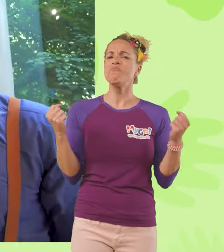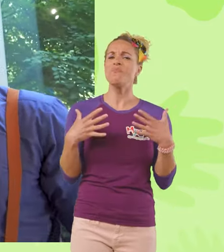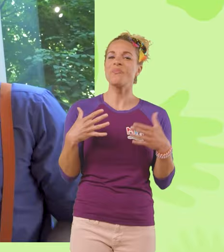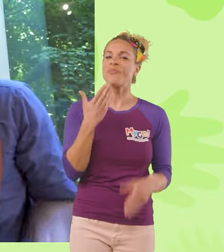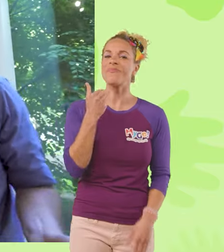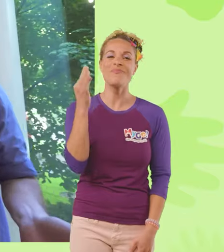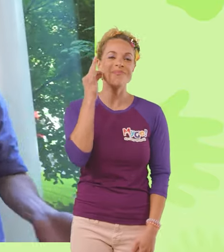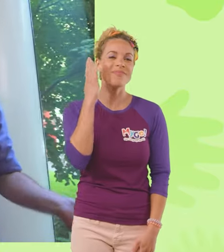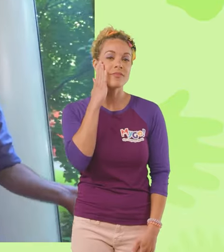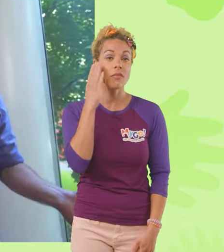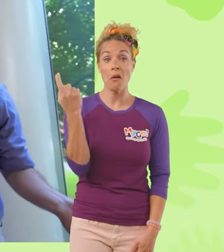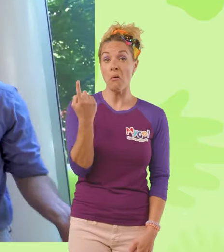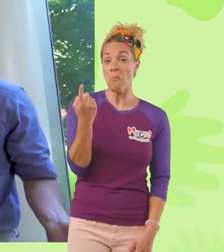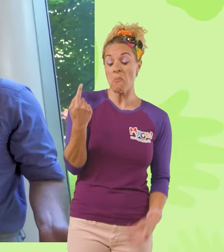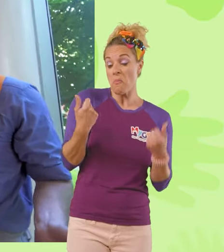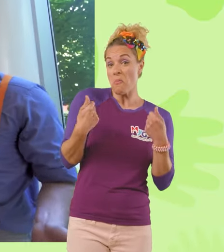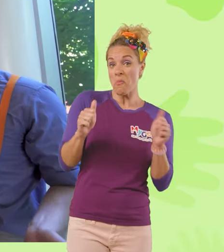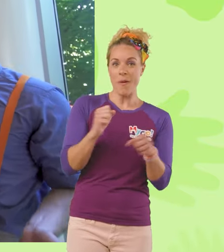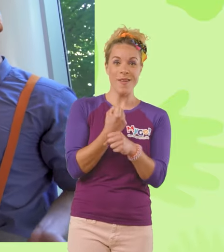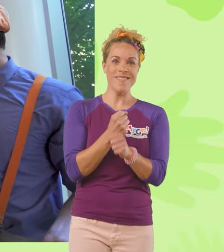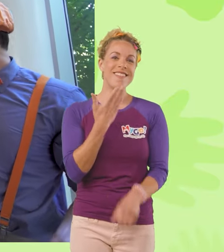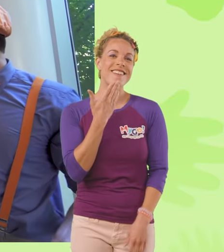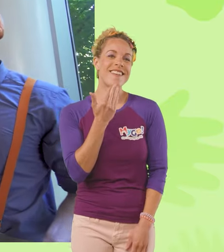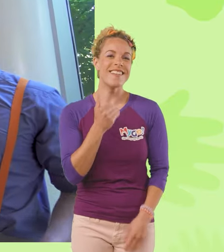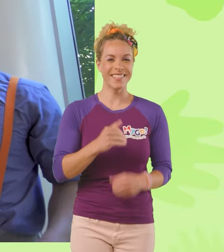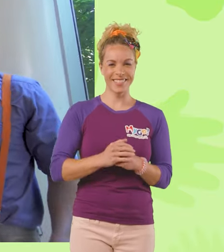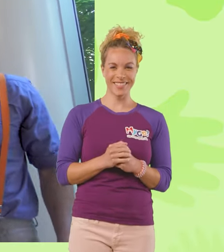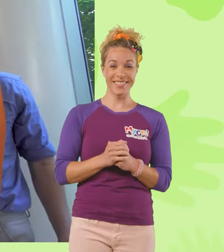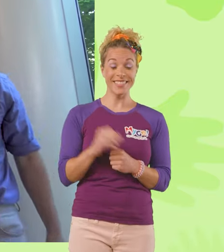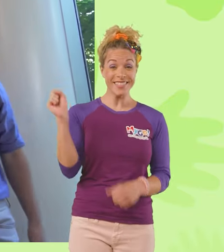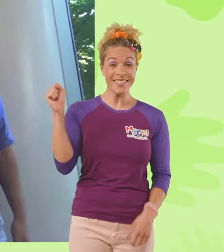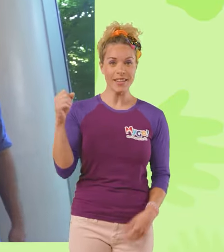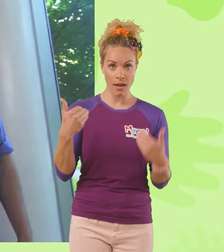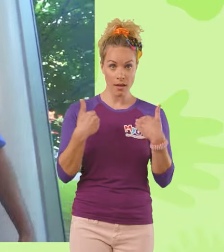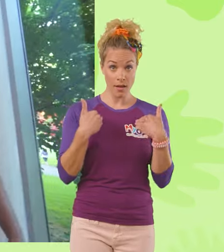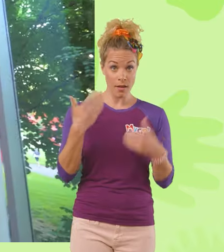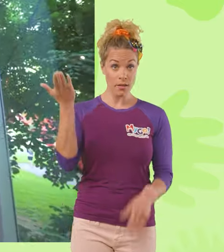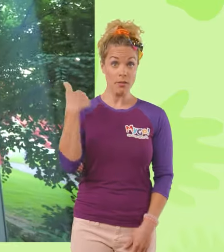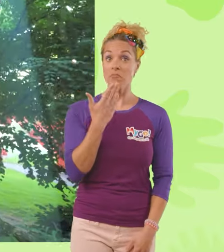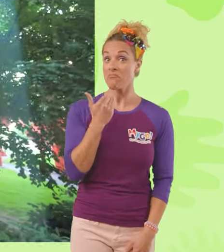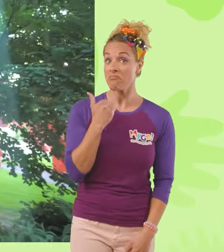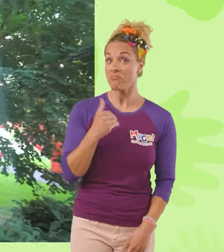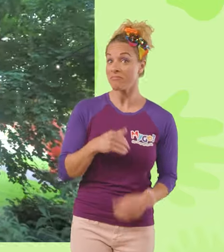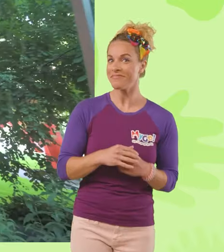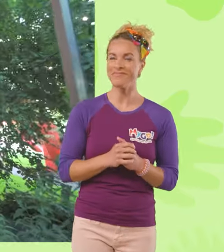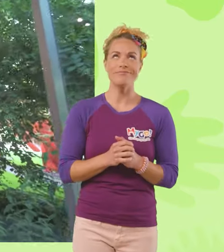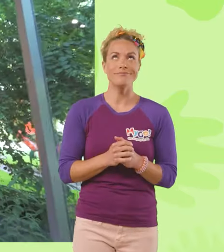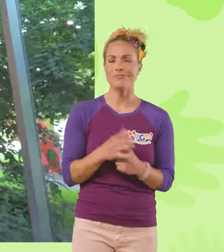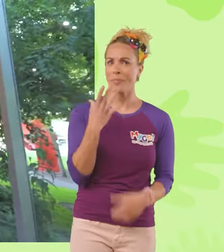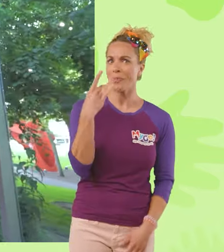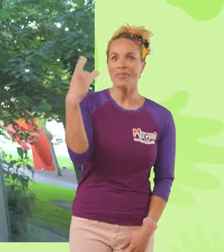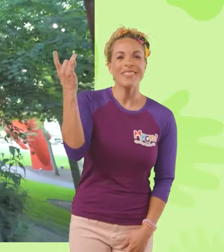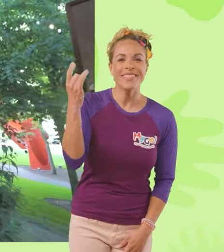bees. All they're trying to do is make some honey. Yeah. Have you ever had honey before? Yeah.